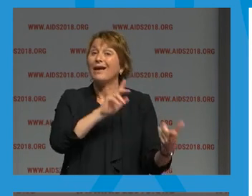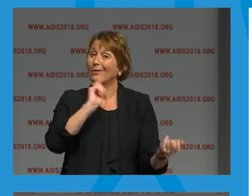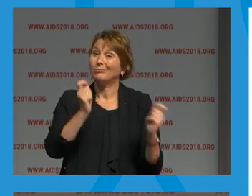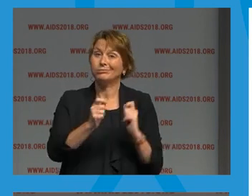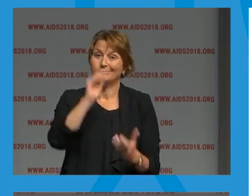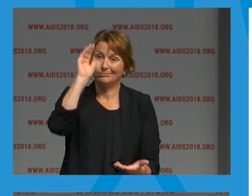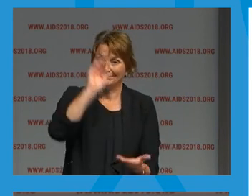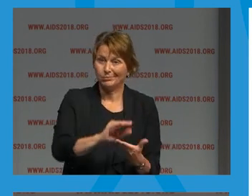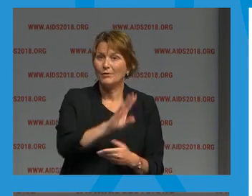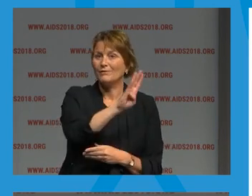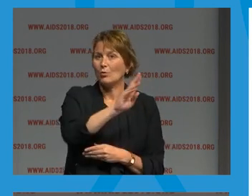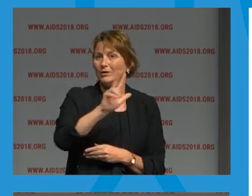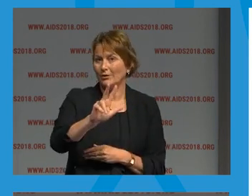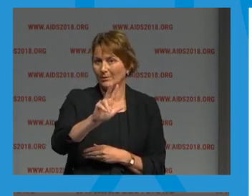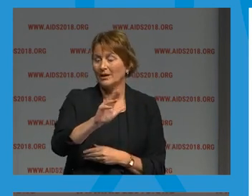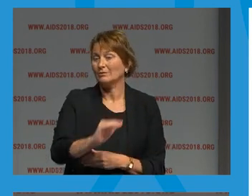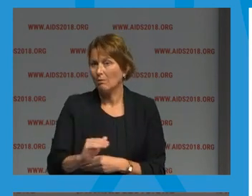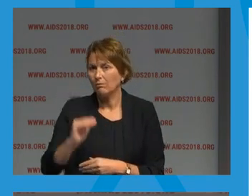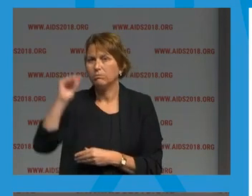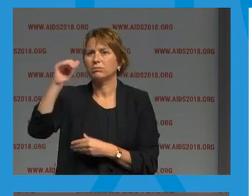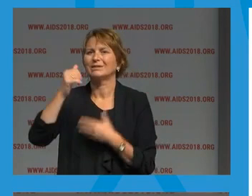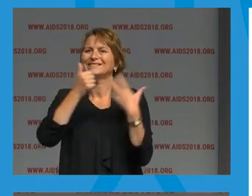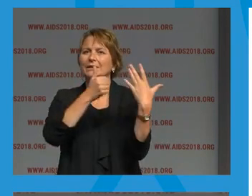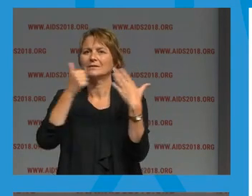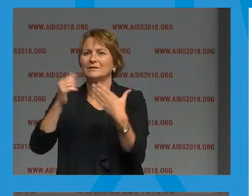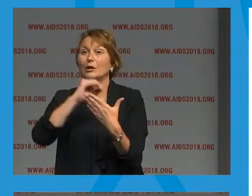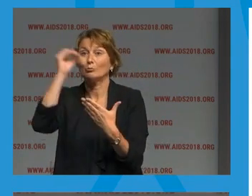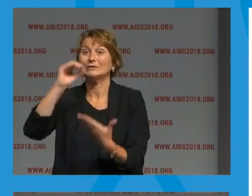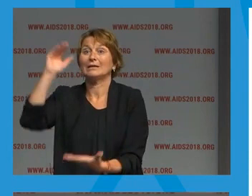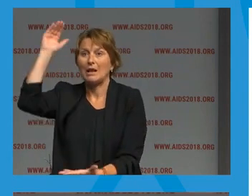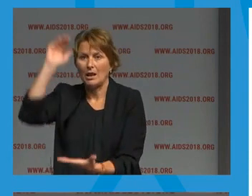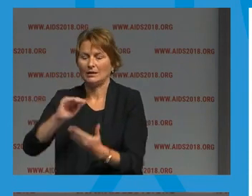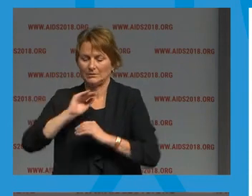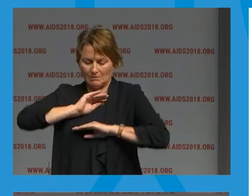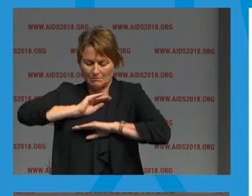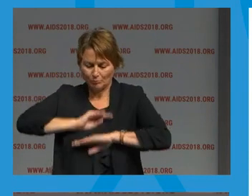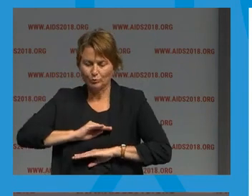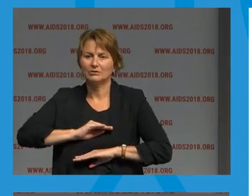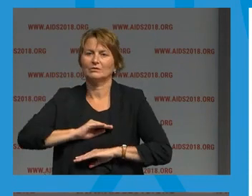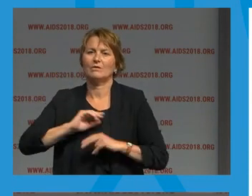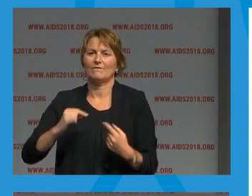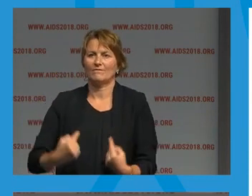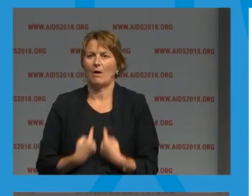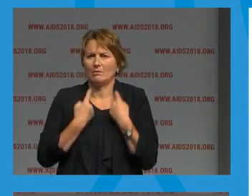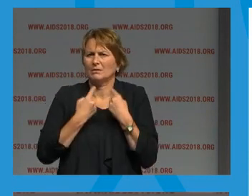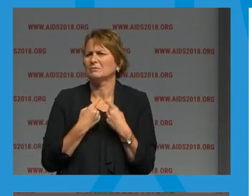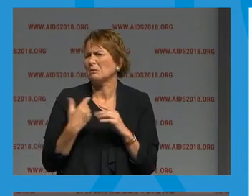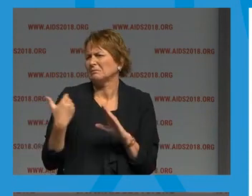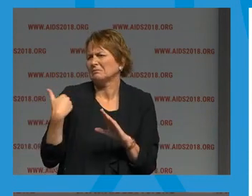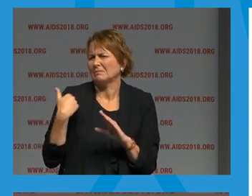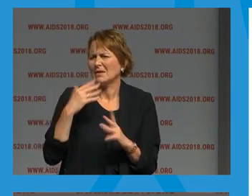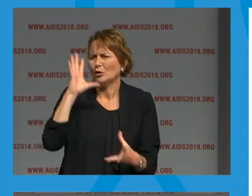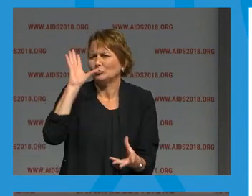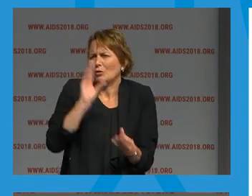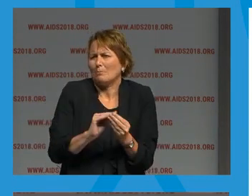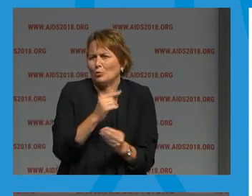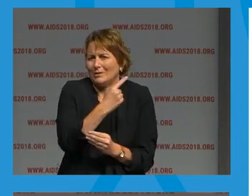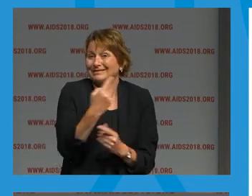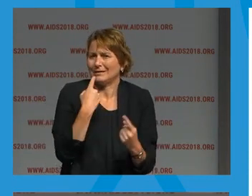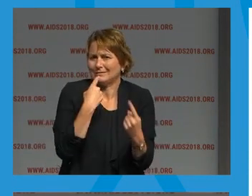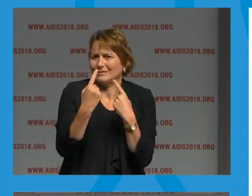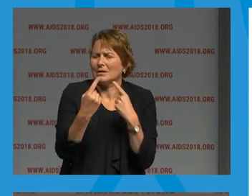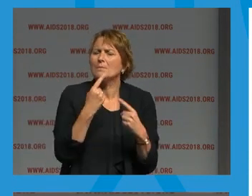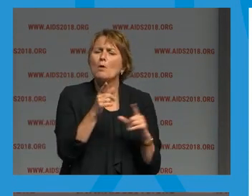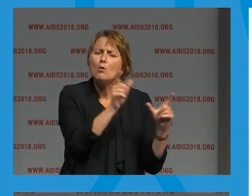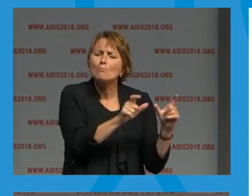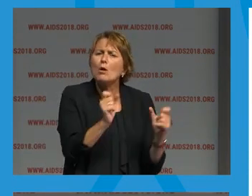to 76%. This is a summary of what I just discussed, talking about population